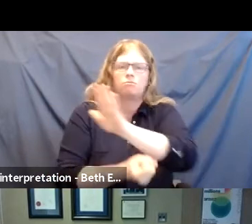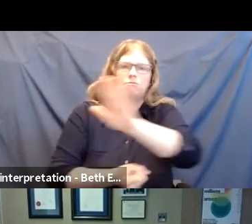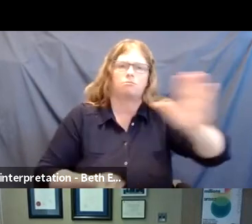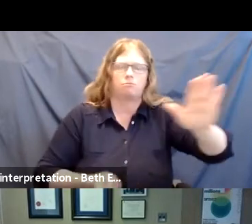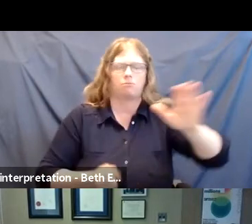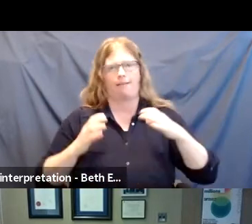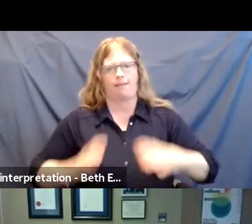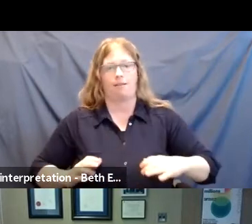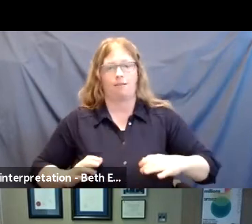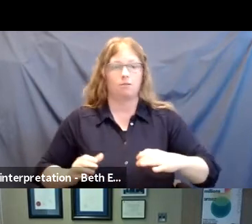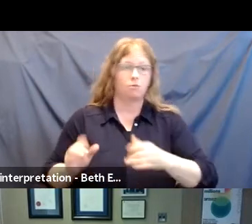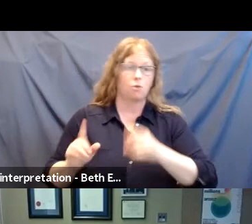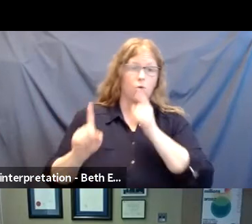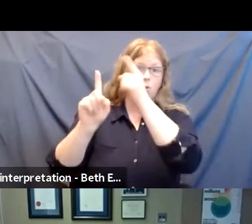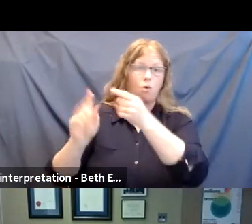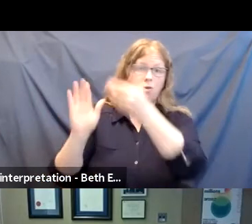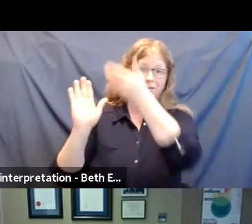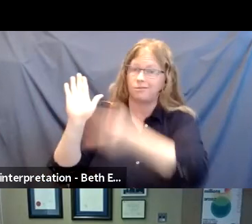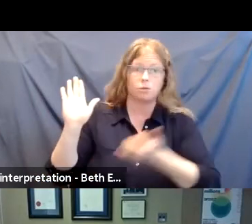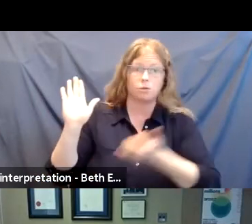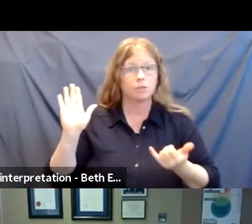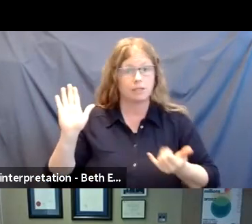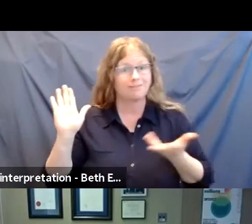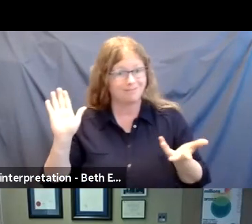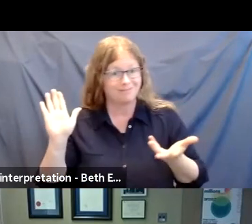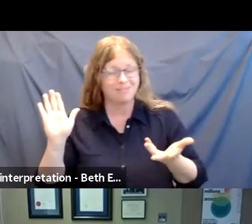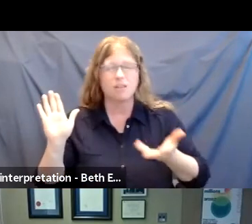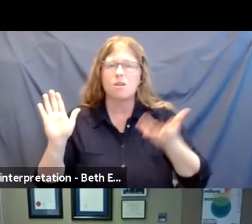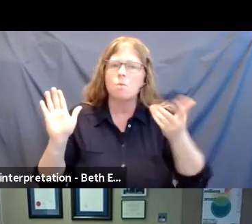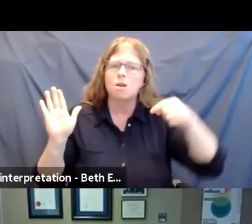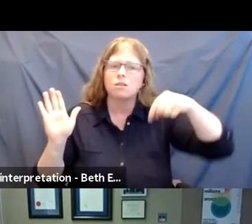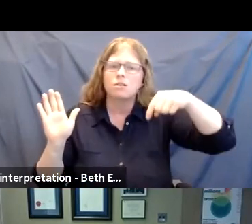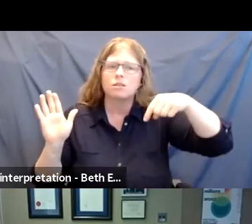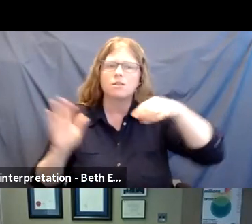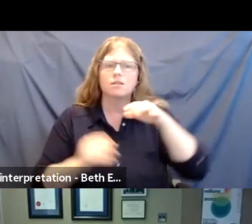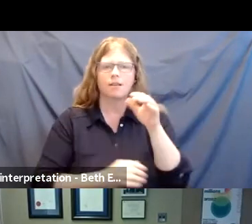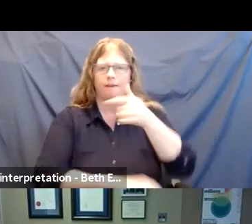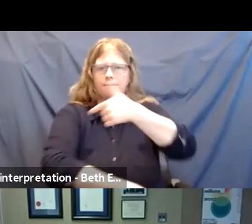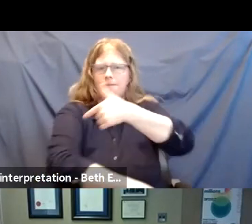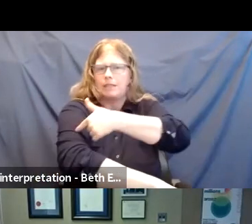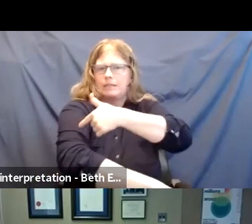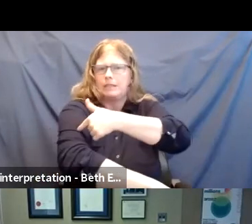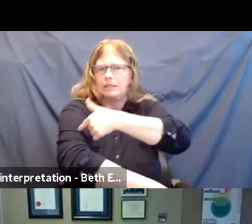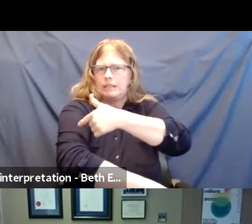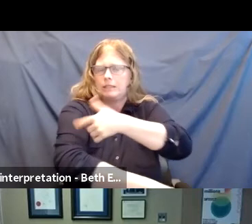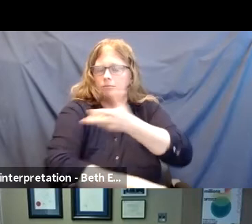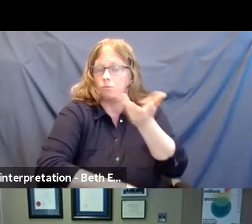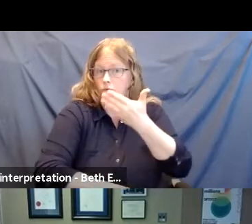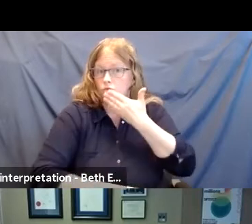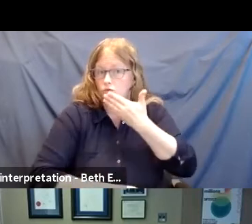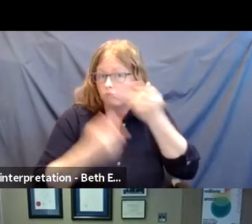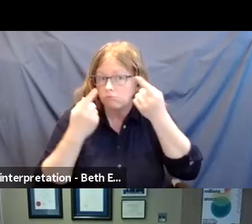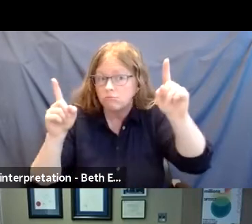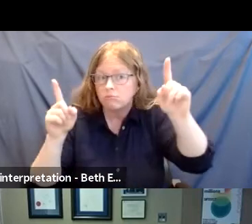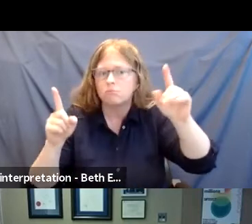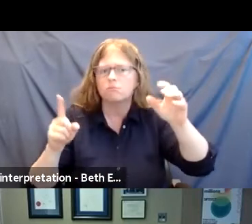are up on the screen. What we want to try and do today is understand the status of the vaccines and some of the myths around vaccines that